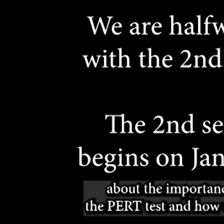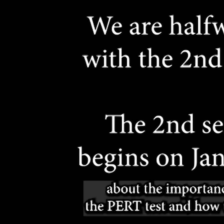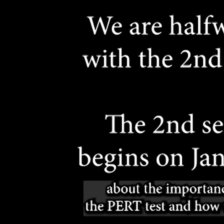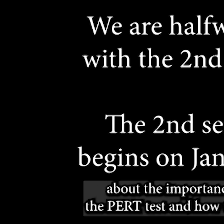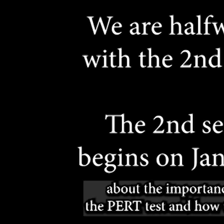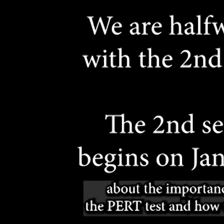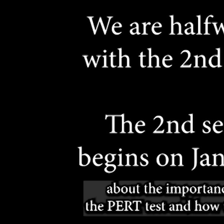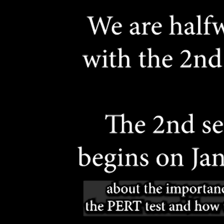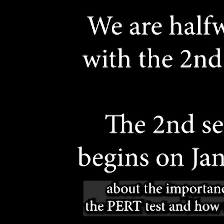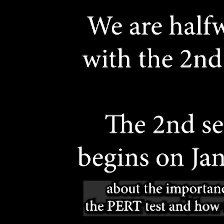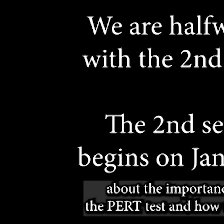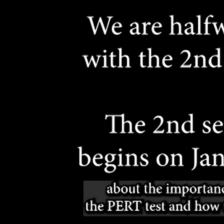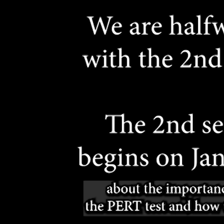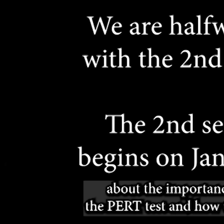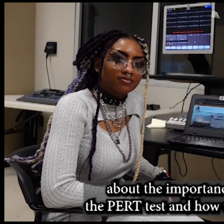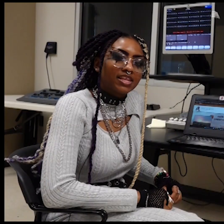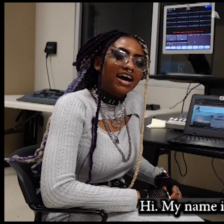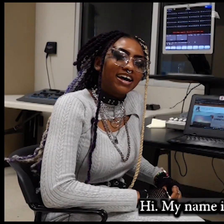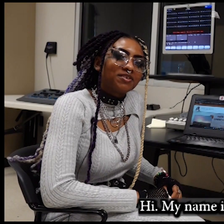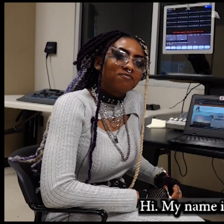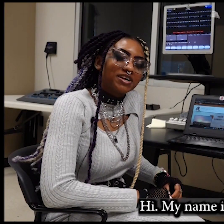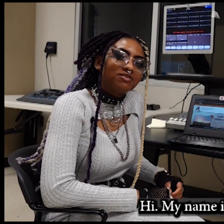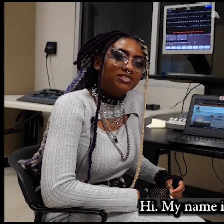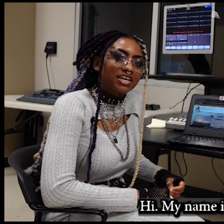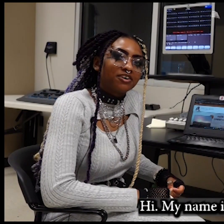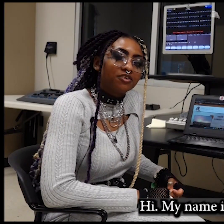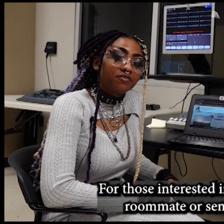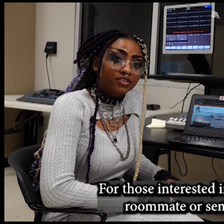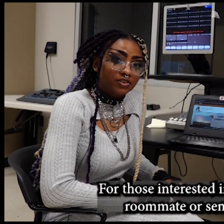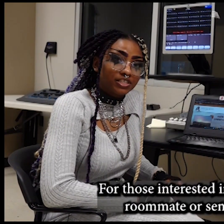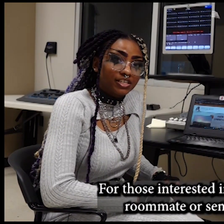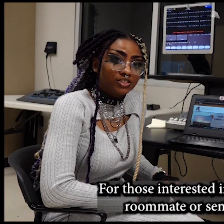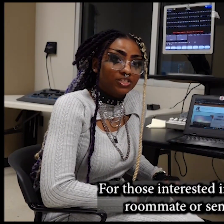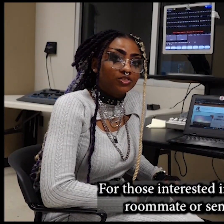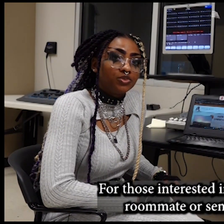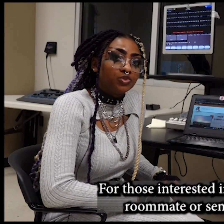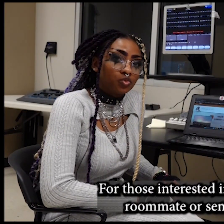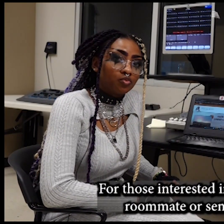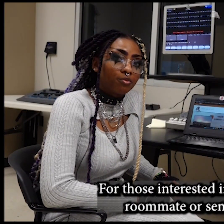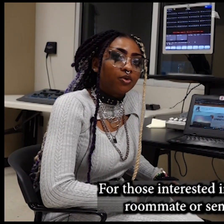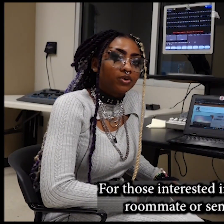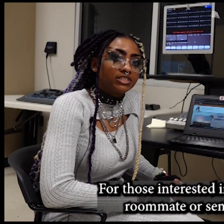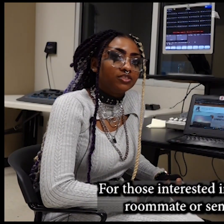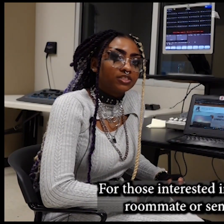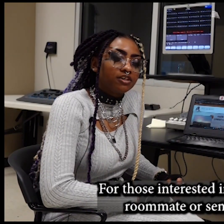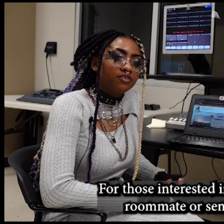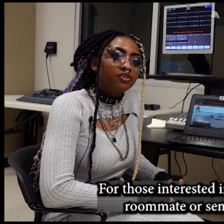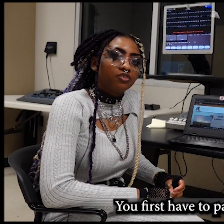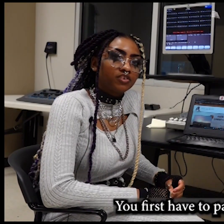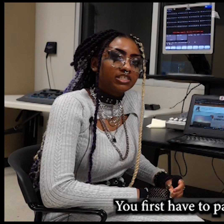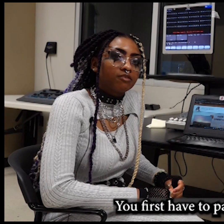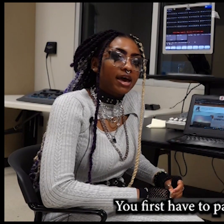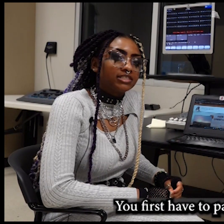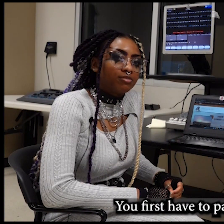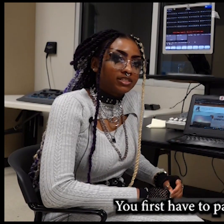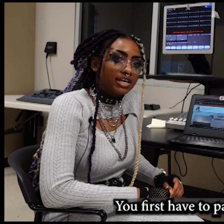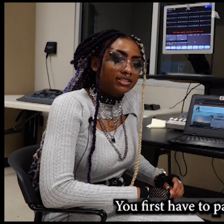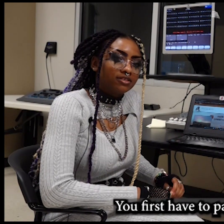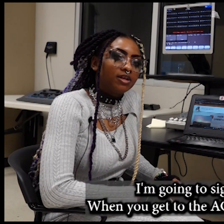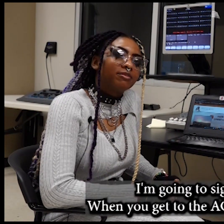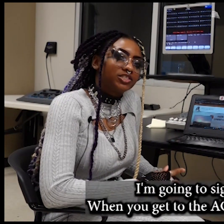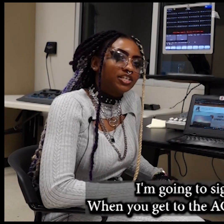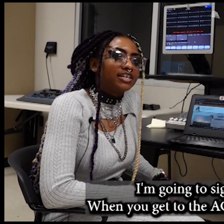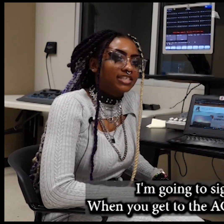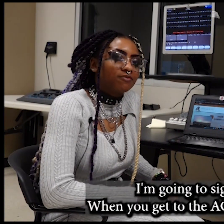test and how to register for it. Hi, my name is Shay. For those that are interested in doing dual enrollment or senior leave, you'll first have to pass the PERT